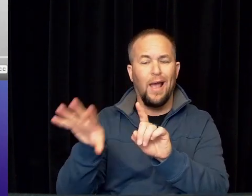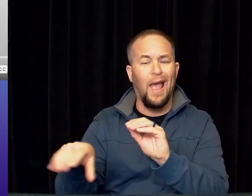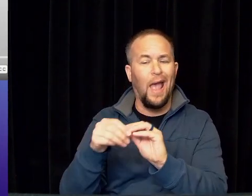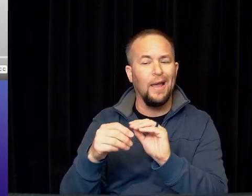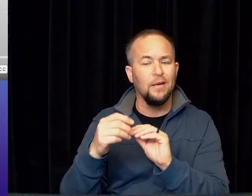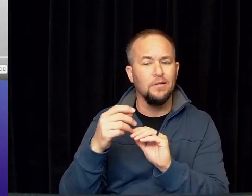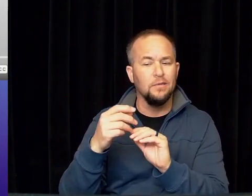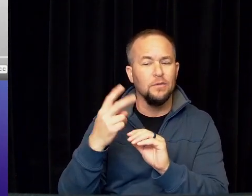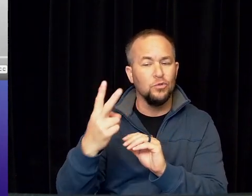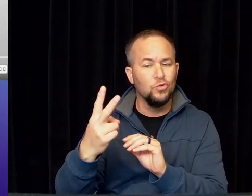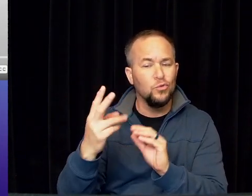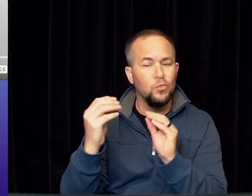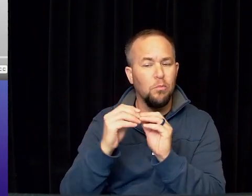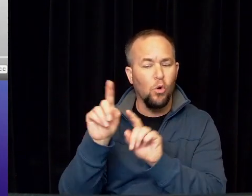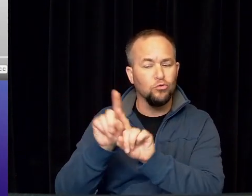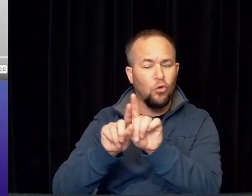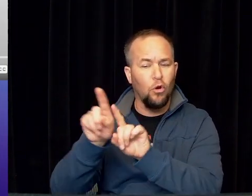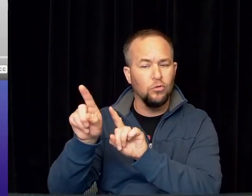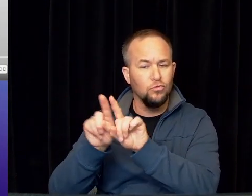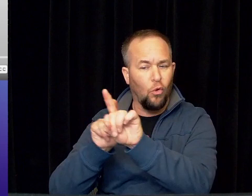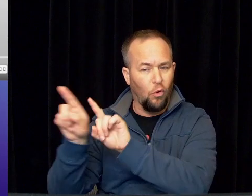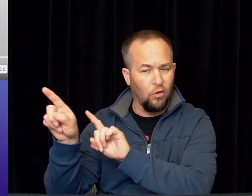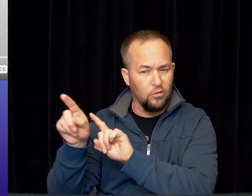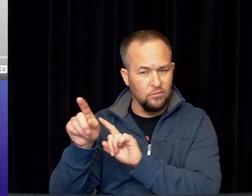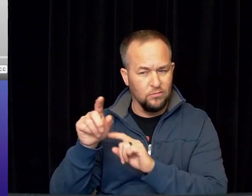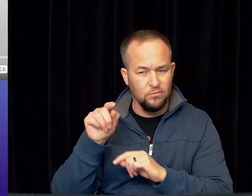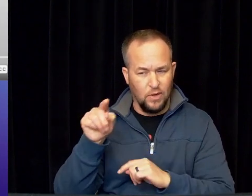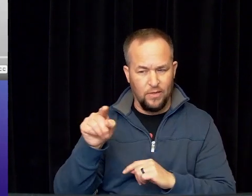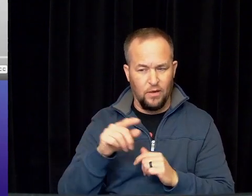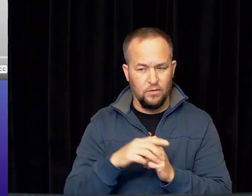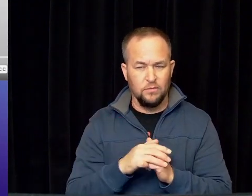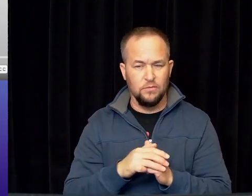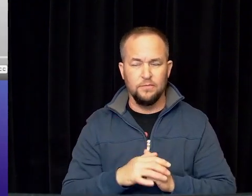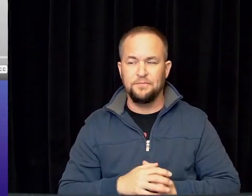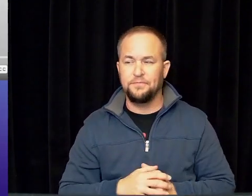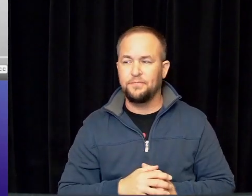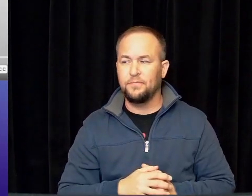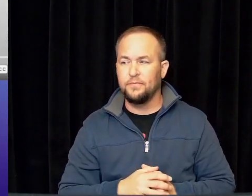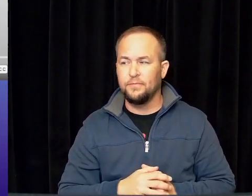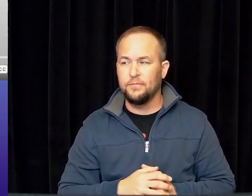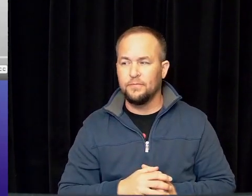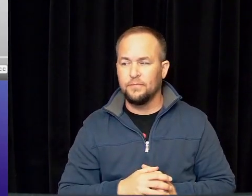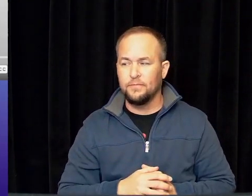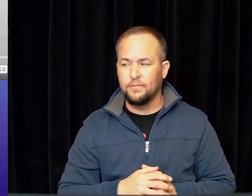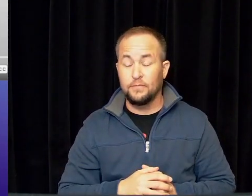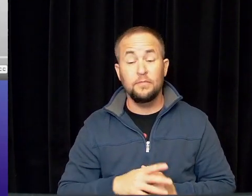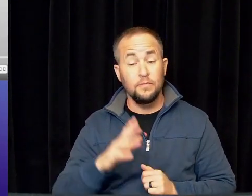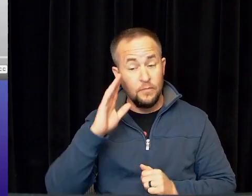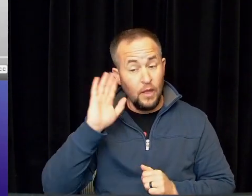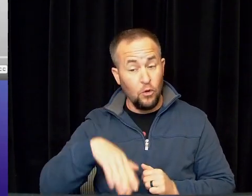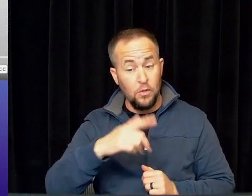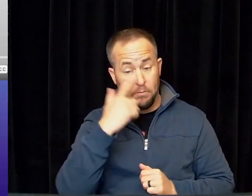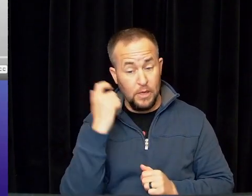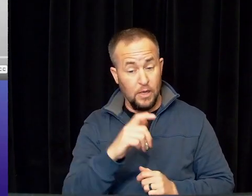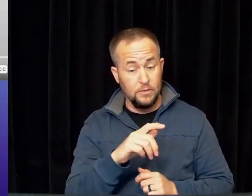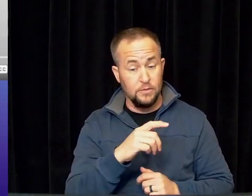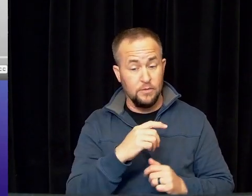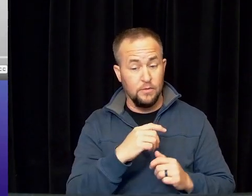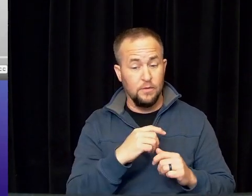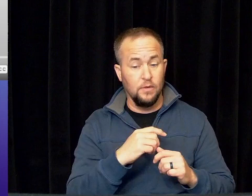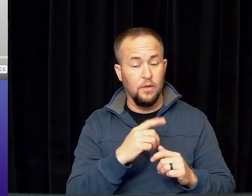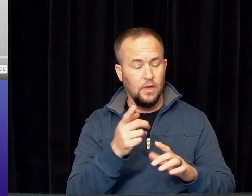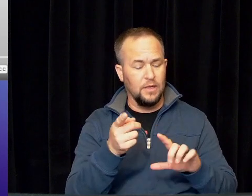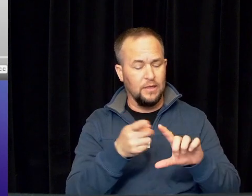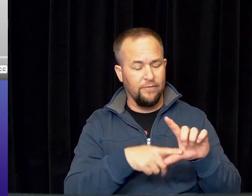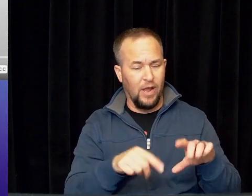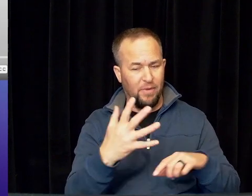put 2 more stars by the pink star up in simplest form. But I know that because 5 can go into both of these,